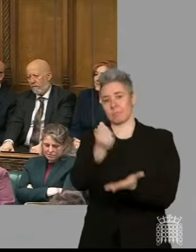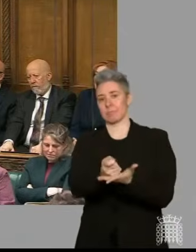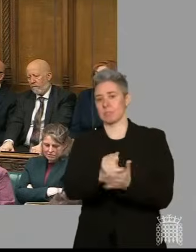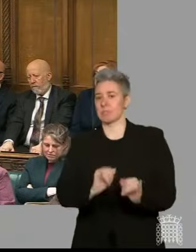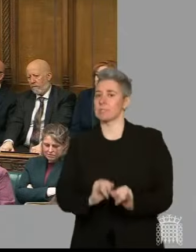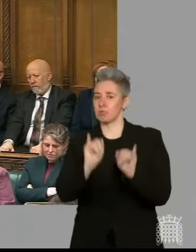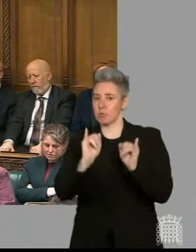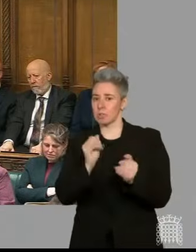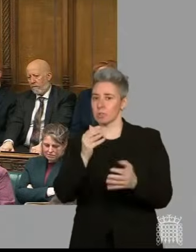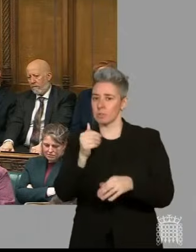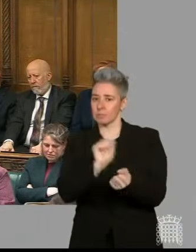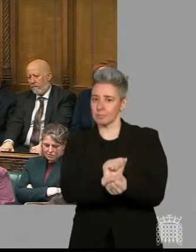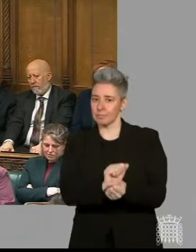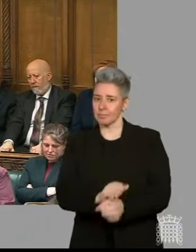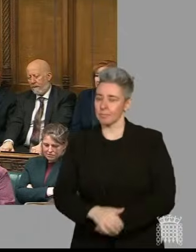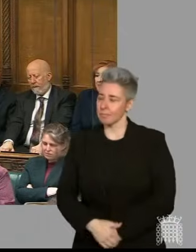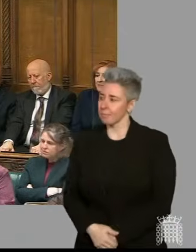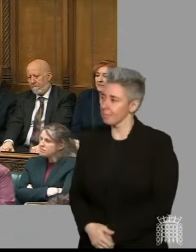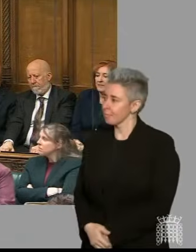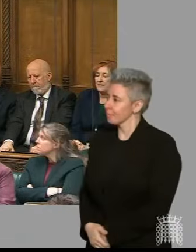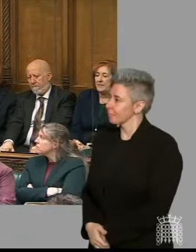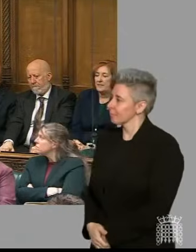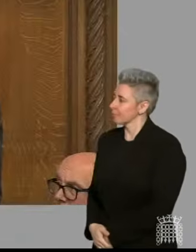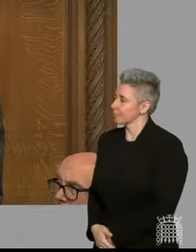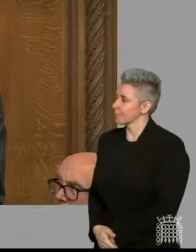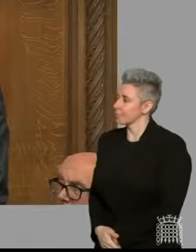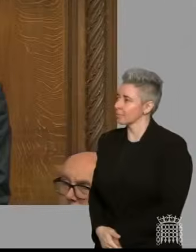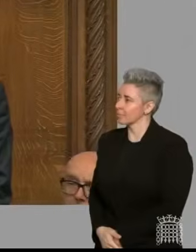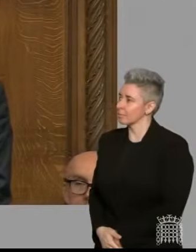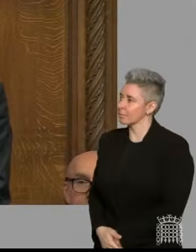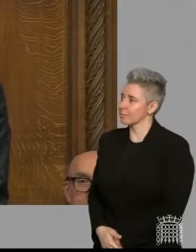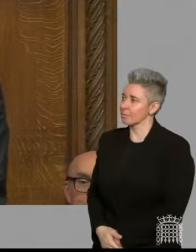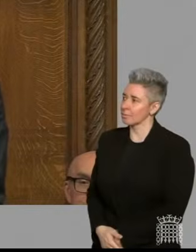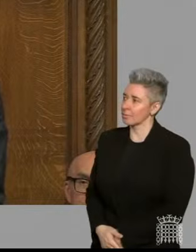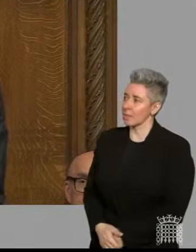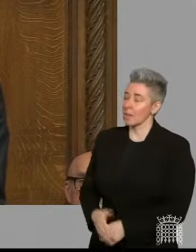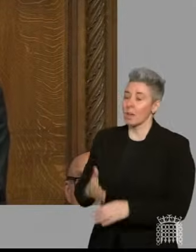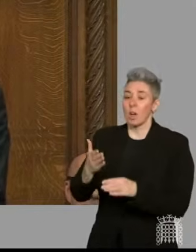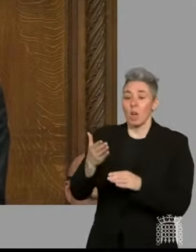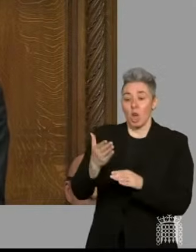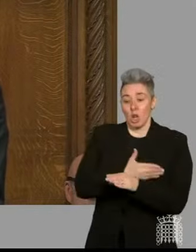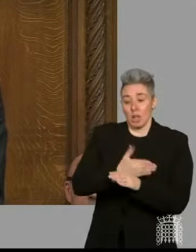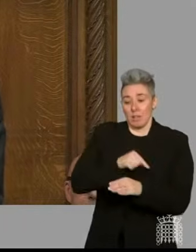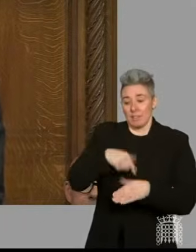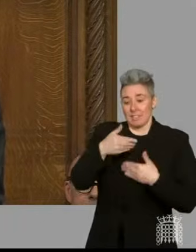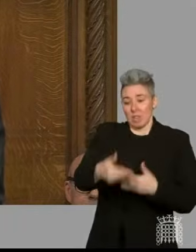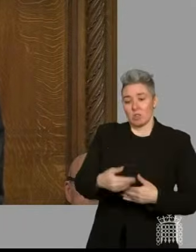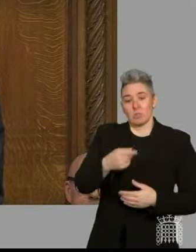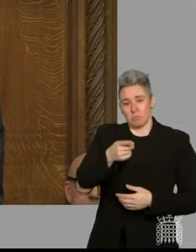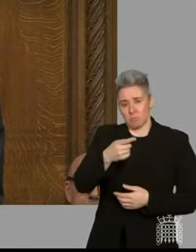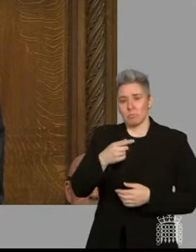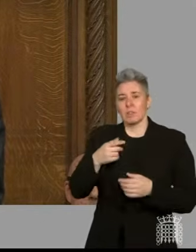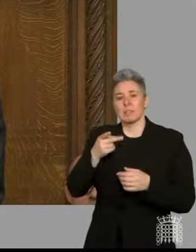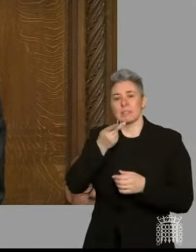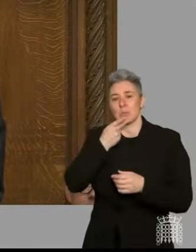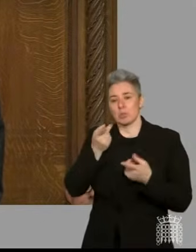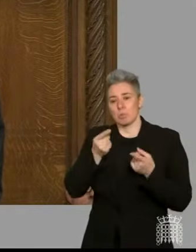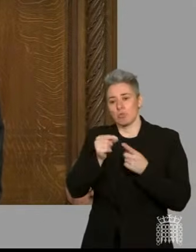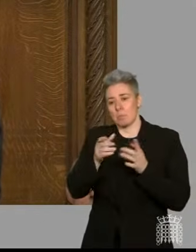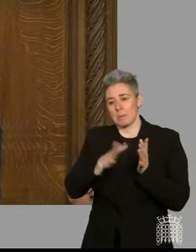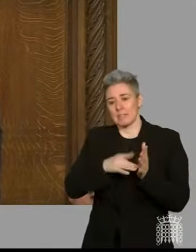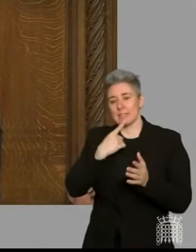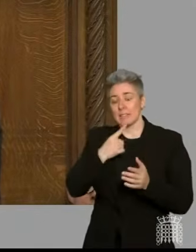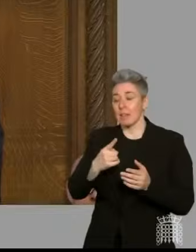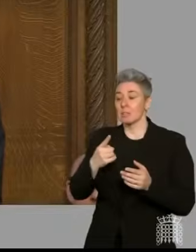Deputy Prime Minister said that when the Prime Minister and Chancellor took office, they restored stability to the UK economy. Who does he